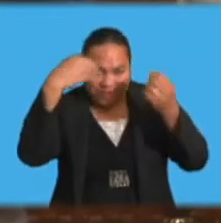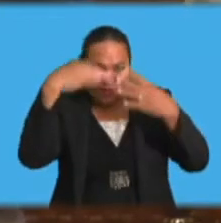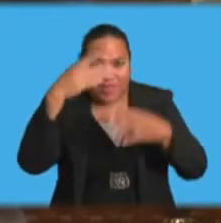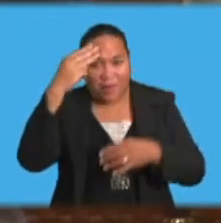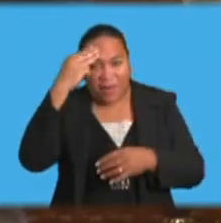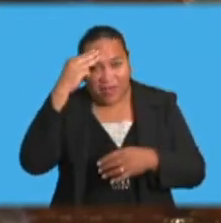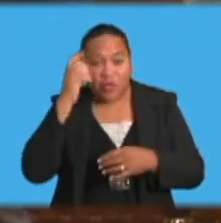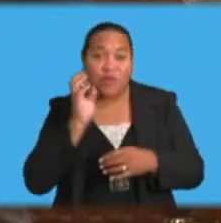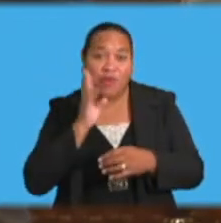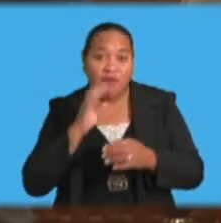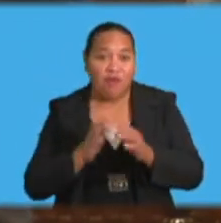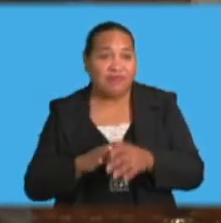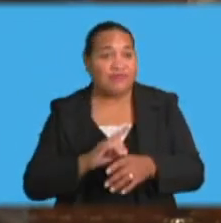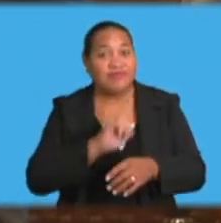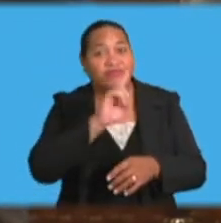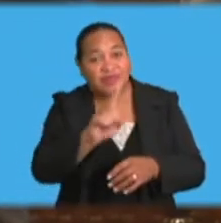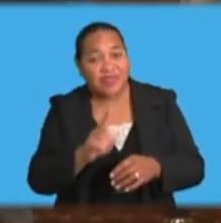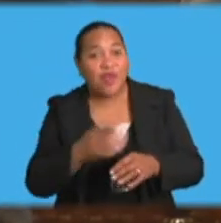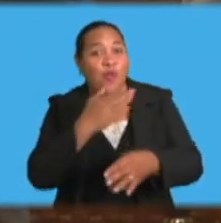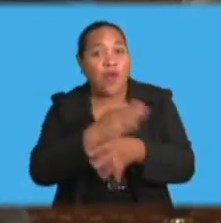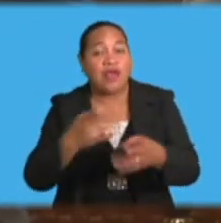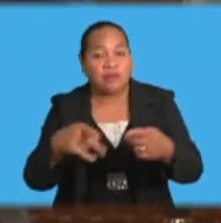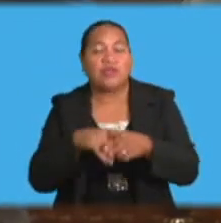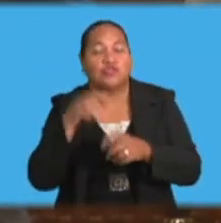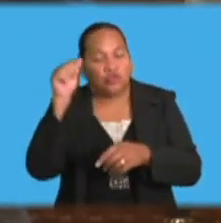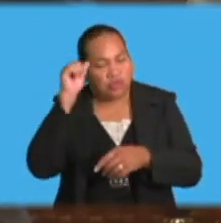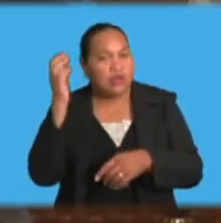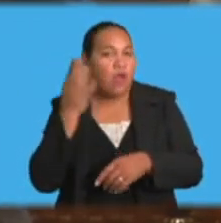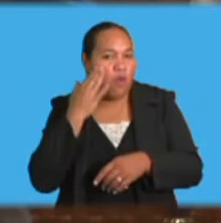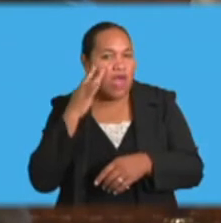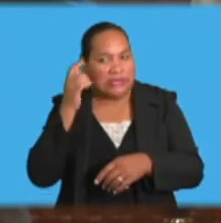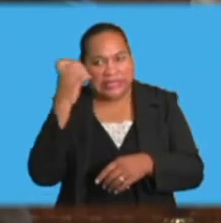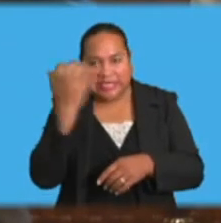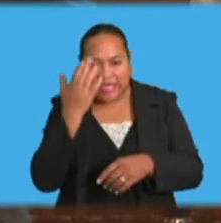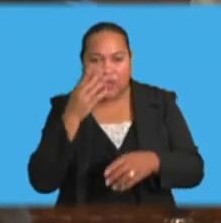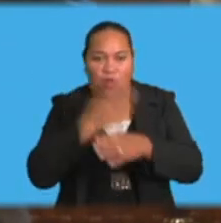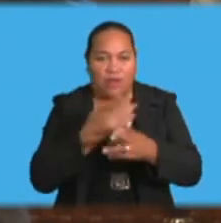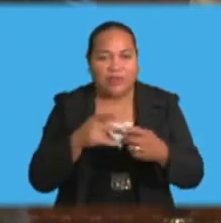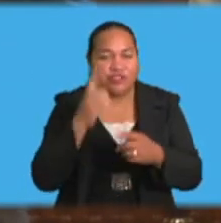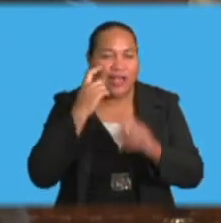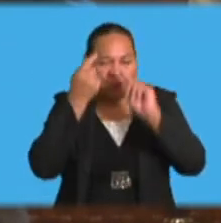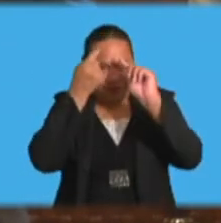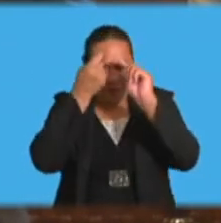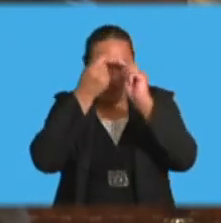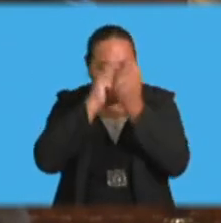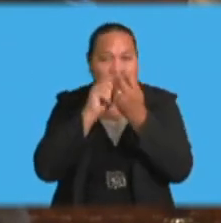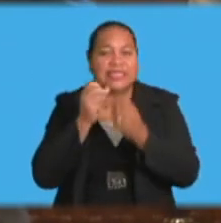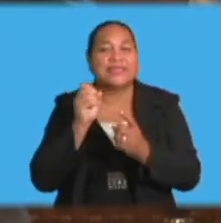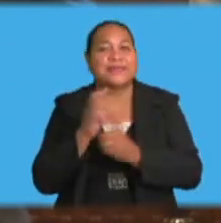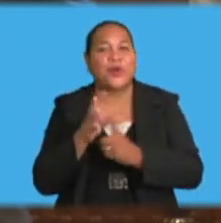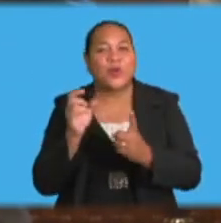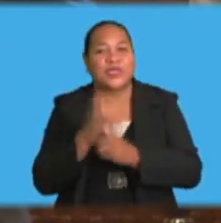that before they come out into the workplace, they are aware of the dangers that they face and they can fine-tune their minds to the importance of